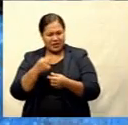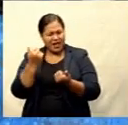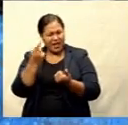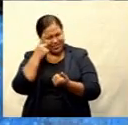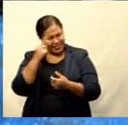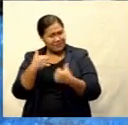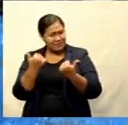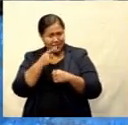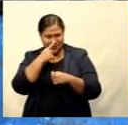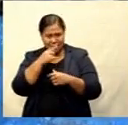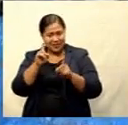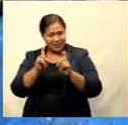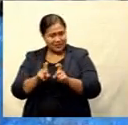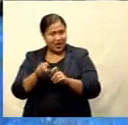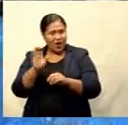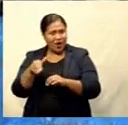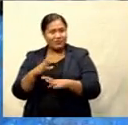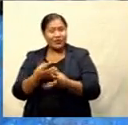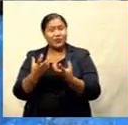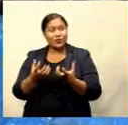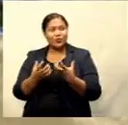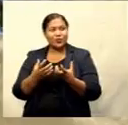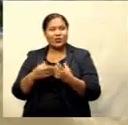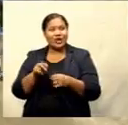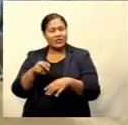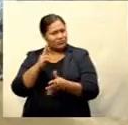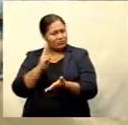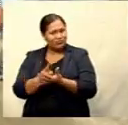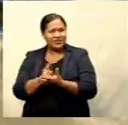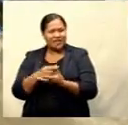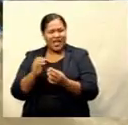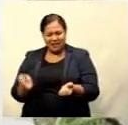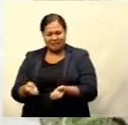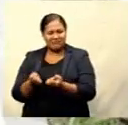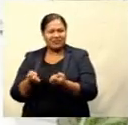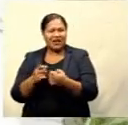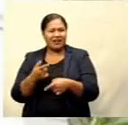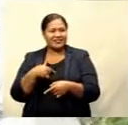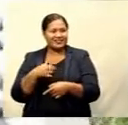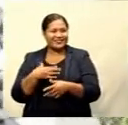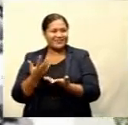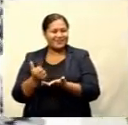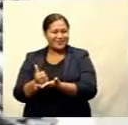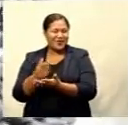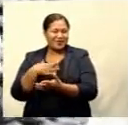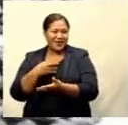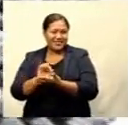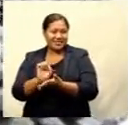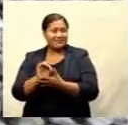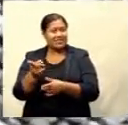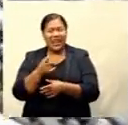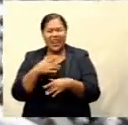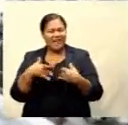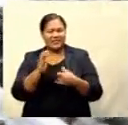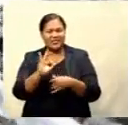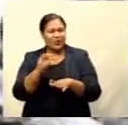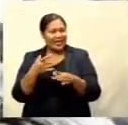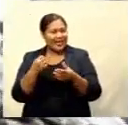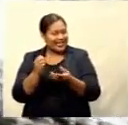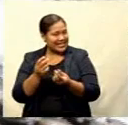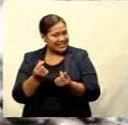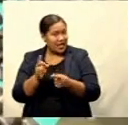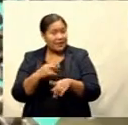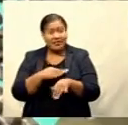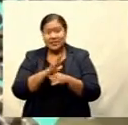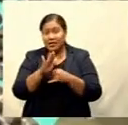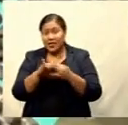staying at home now, so they cook, and this really has boosted my sales. Life has not been easy for Kinisemere, but at the end of the day,